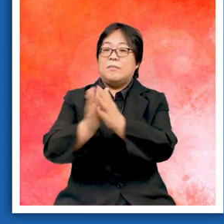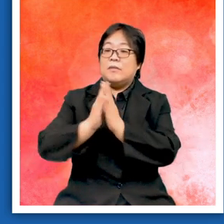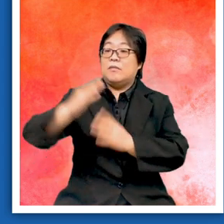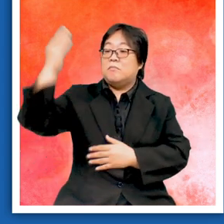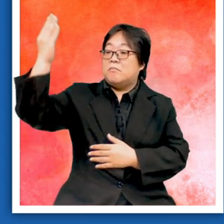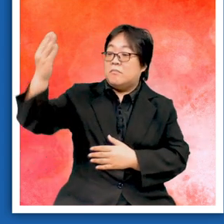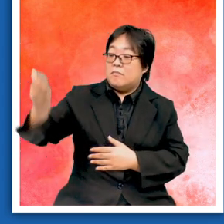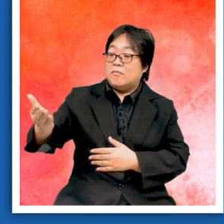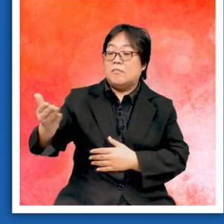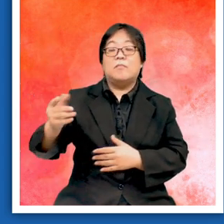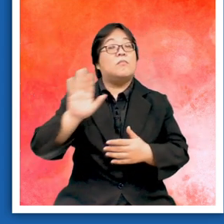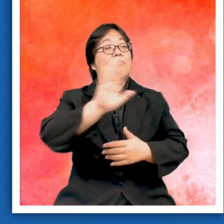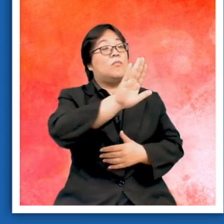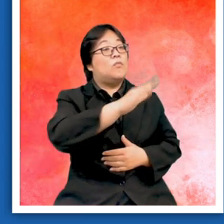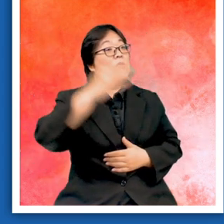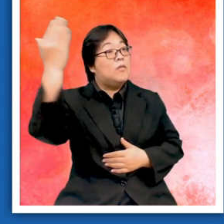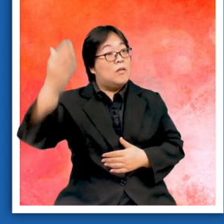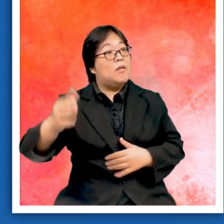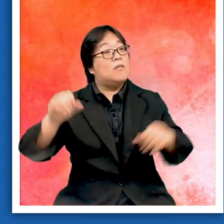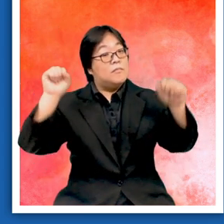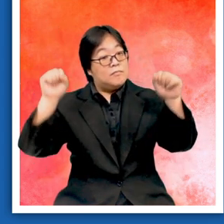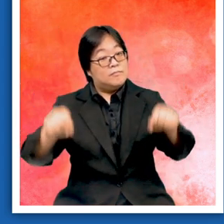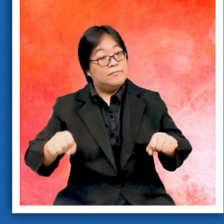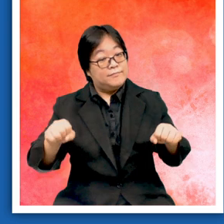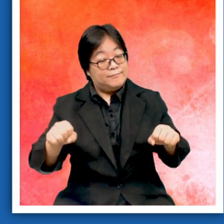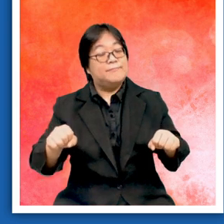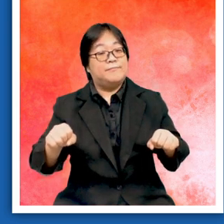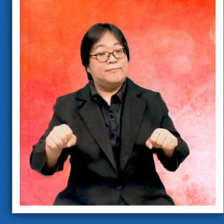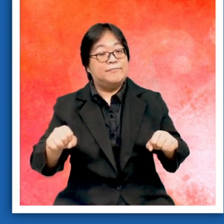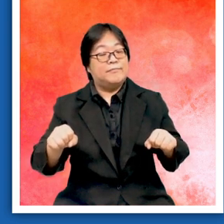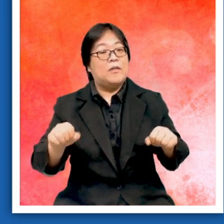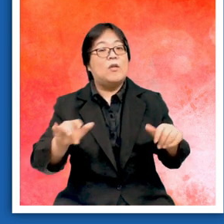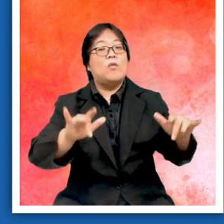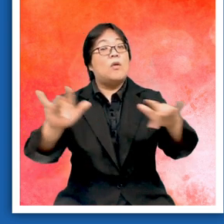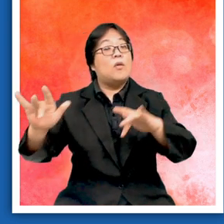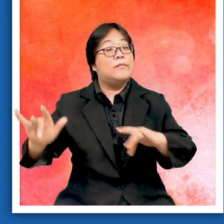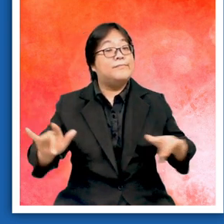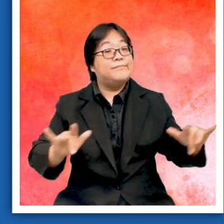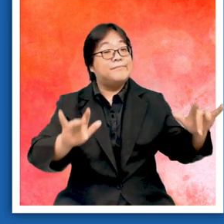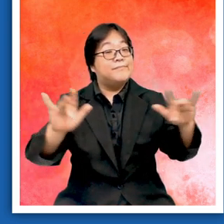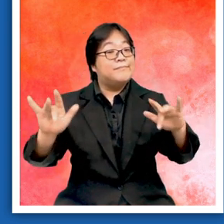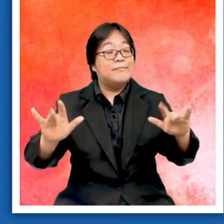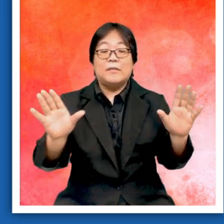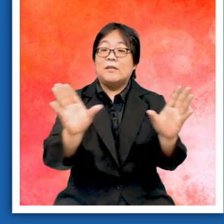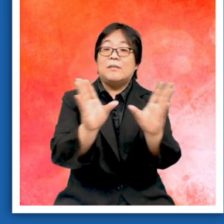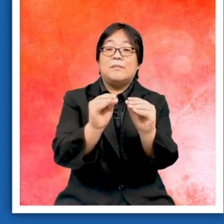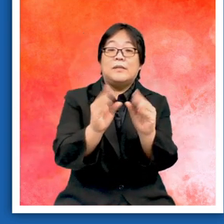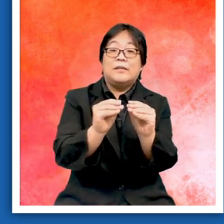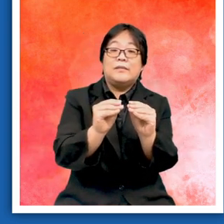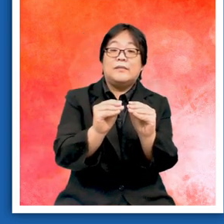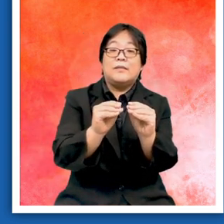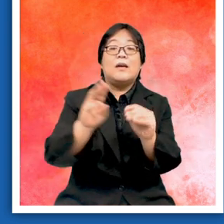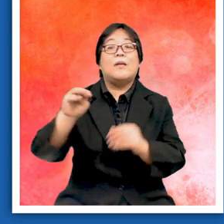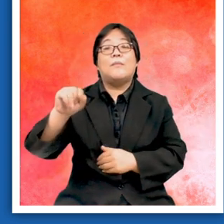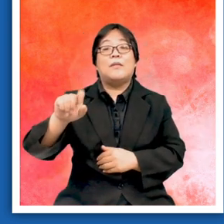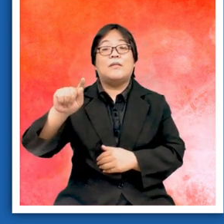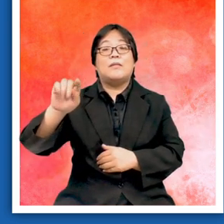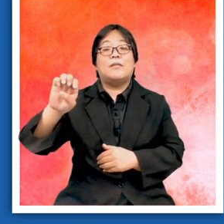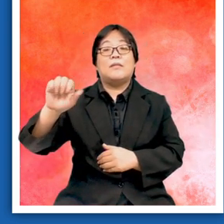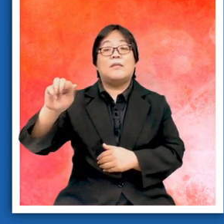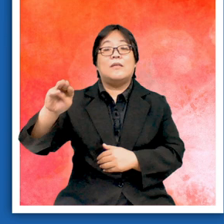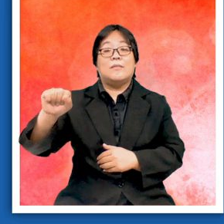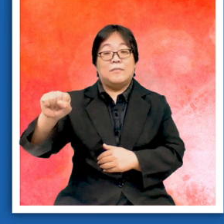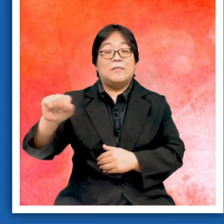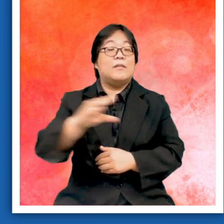or your lecturers will be able to record the meeting in Microsoft Teams,